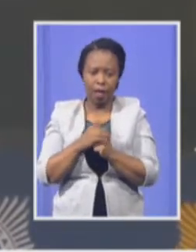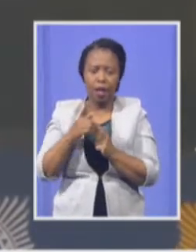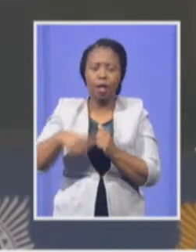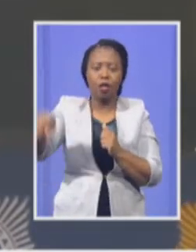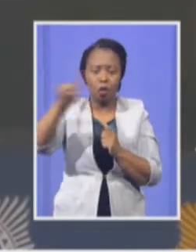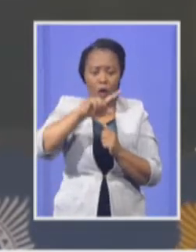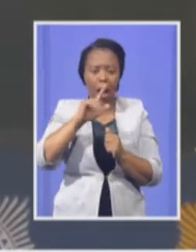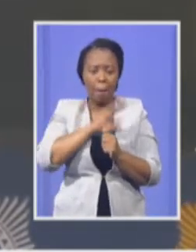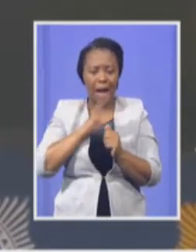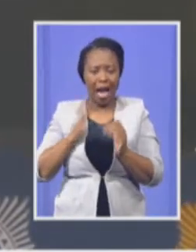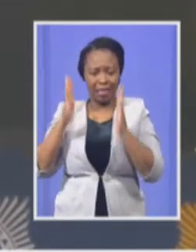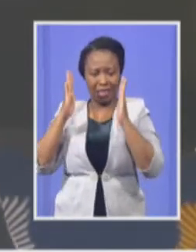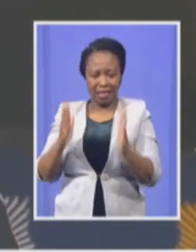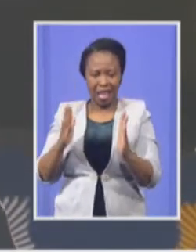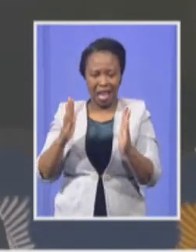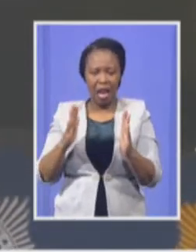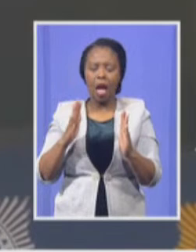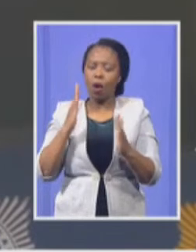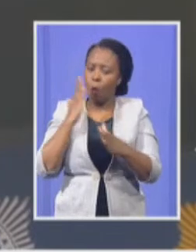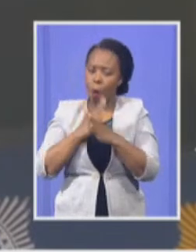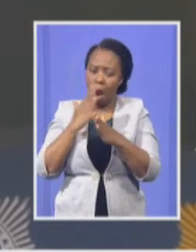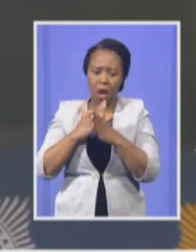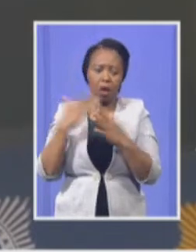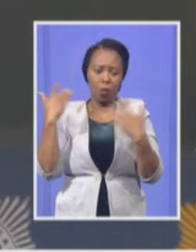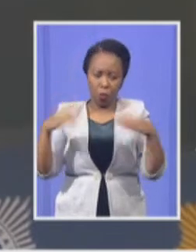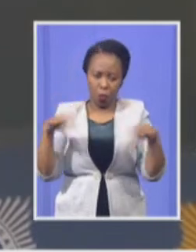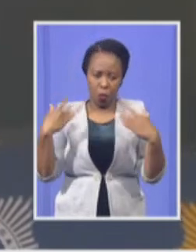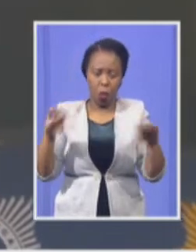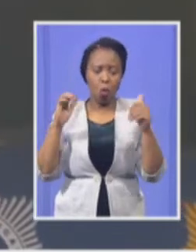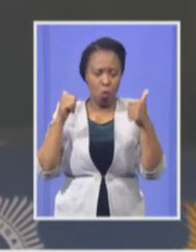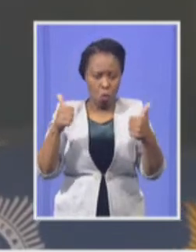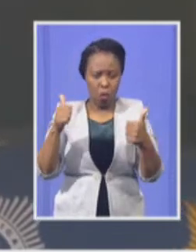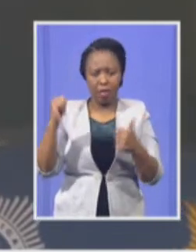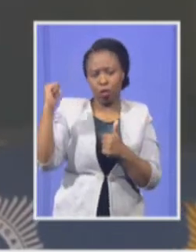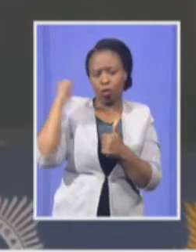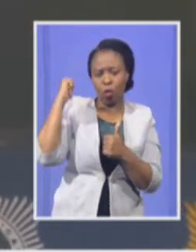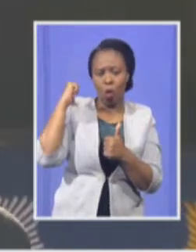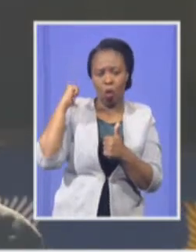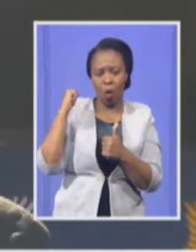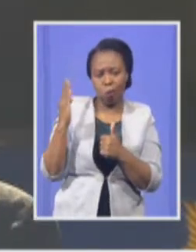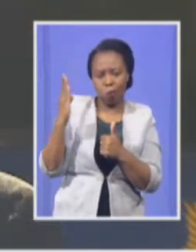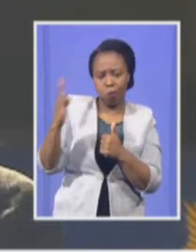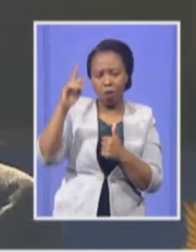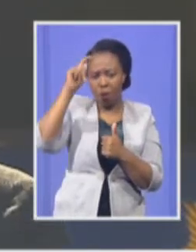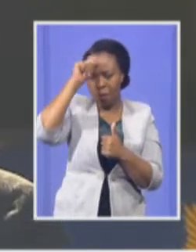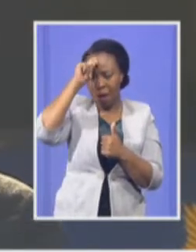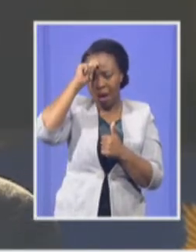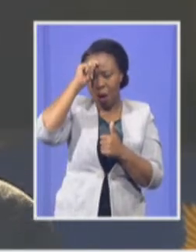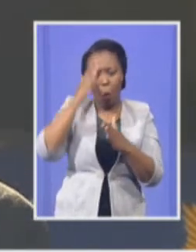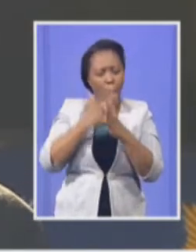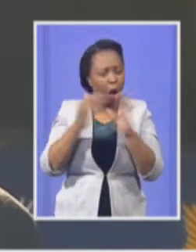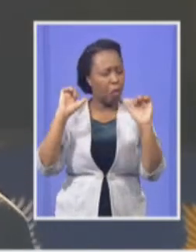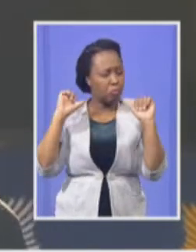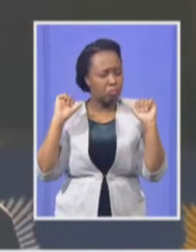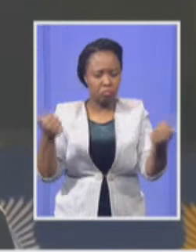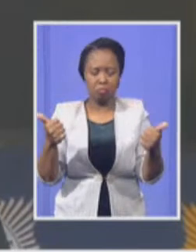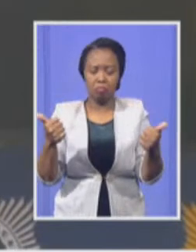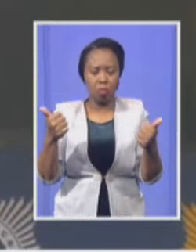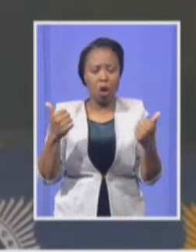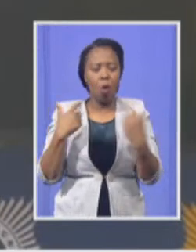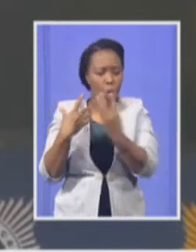cha nami ngibone ukuthi asebenze kahle nalizolo kunomfana la osebenze kahle kakhulu nani